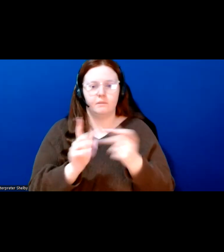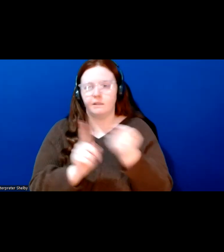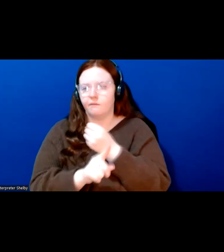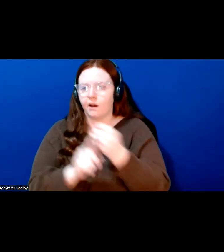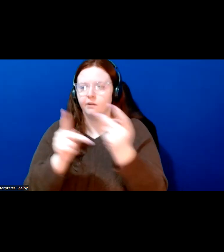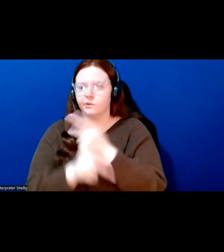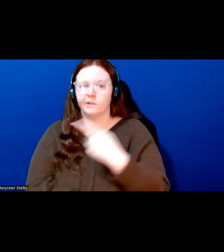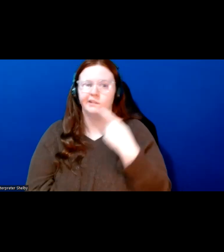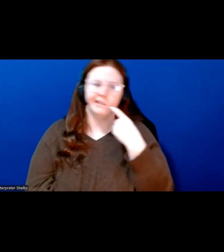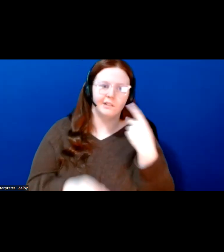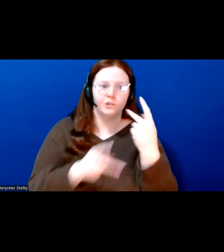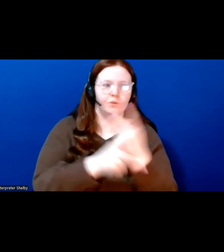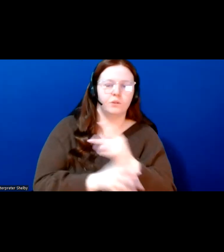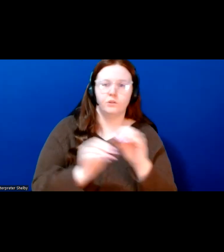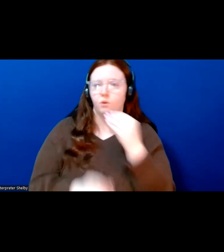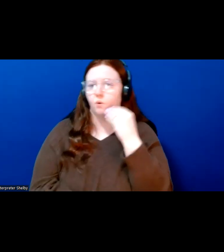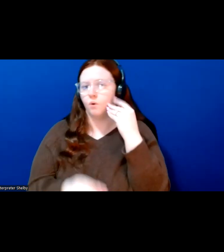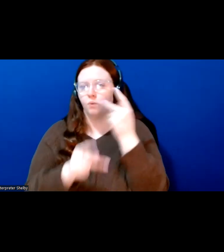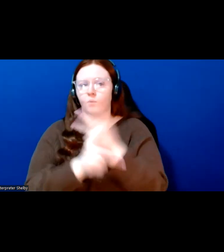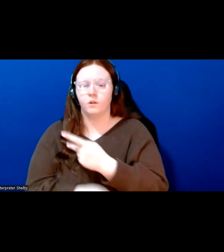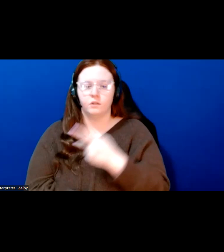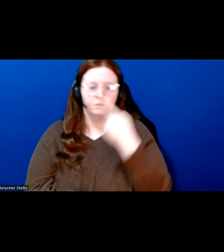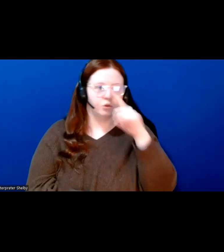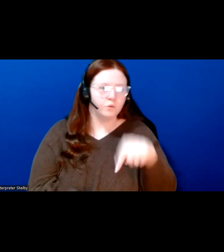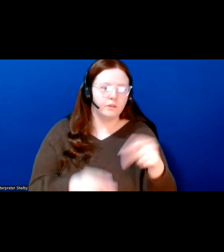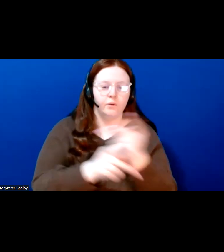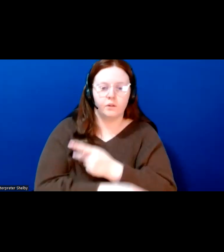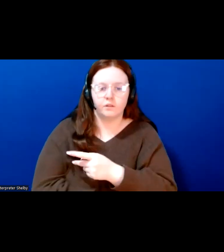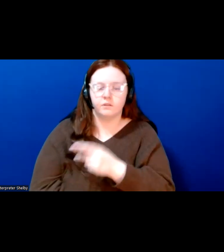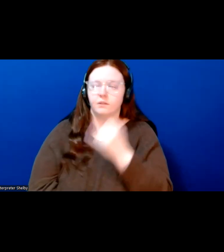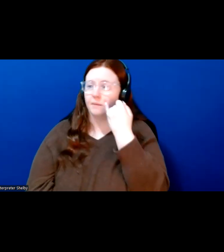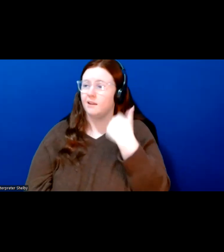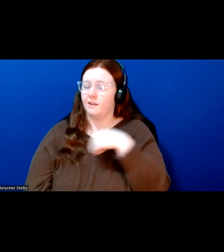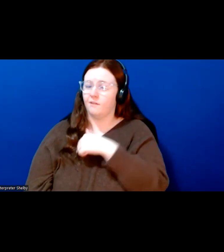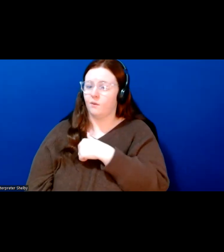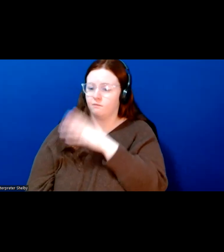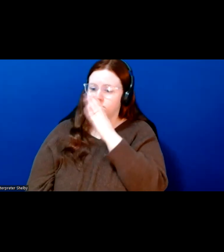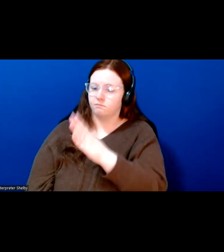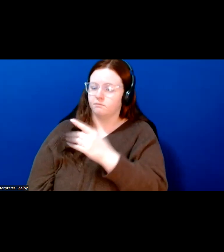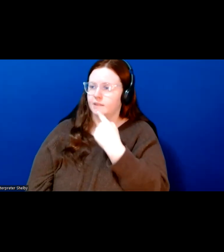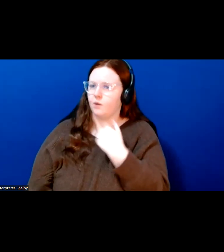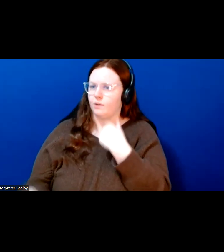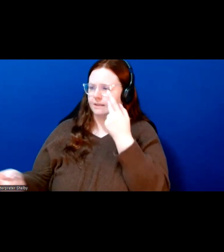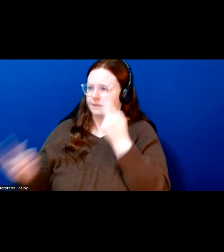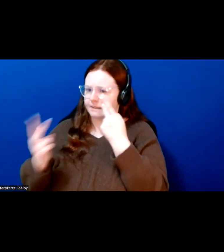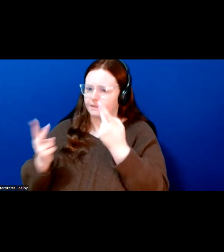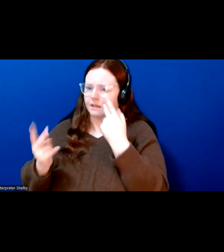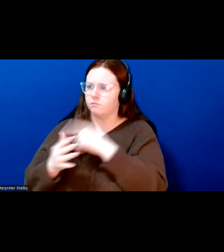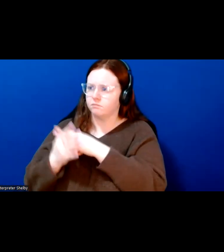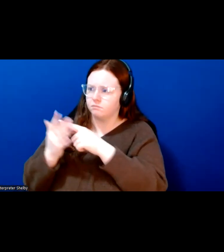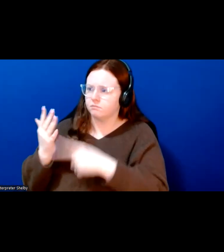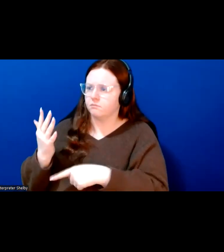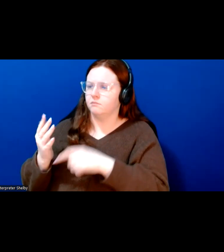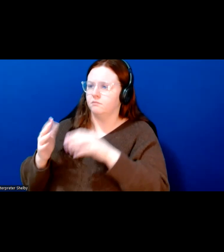to addiction, homelessness, rates of suicide. And if we're all coming forward and saying, this is what we're seeing, like this is impeding